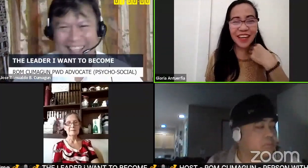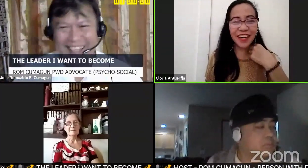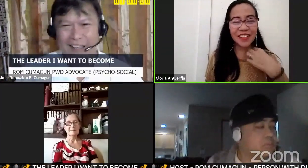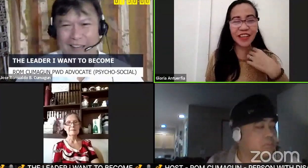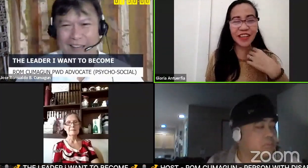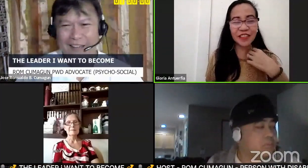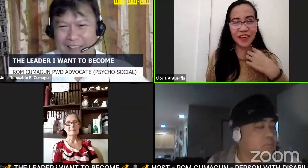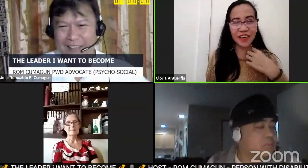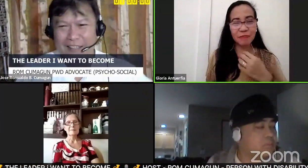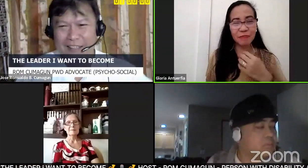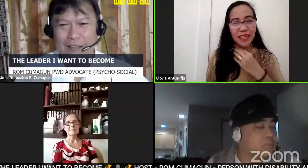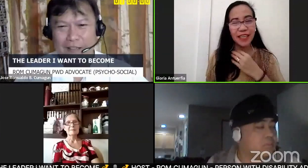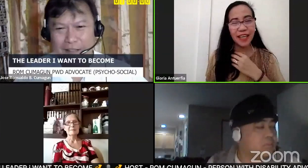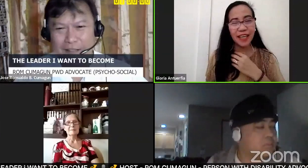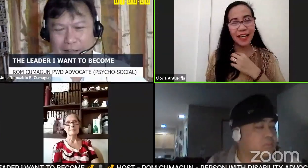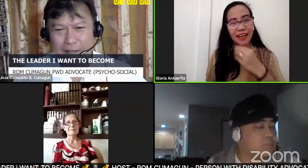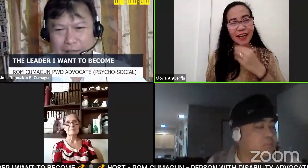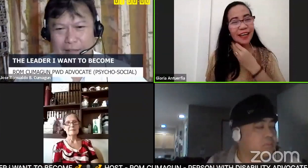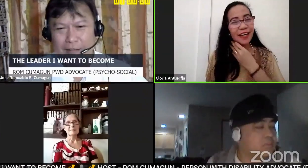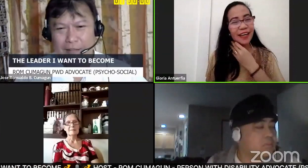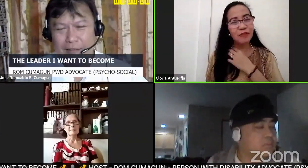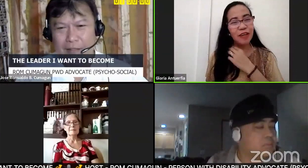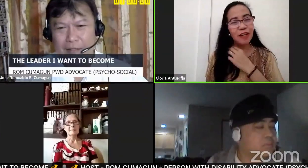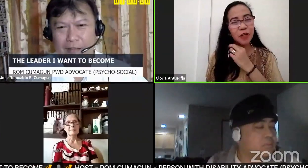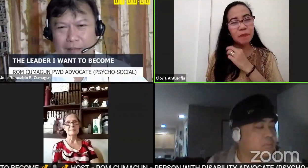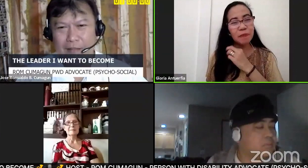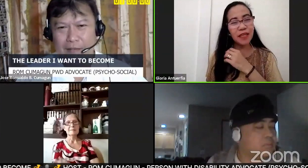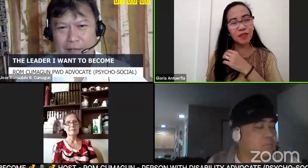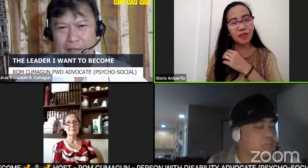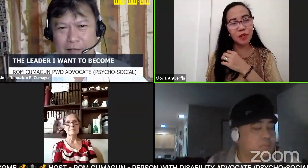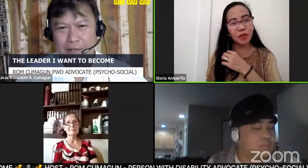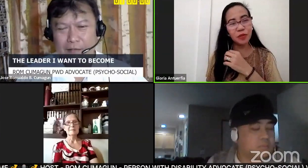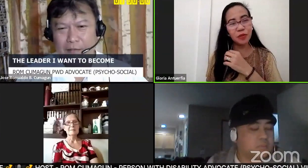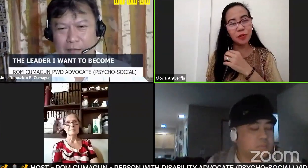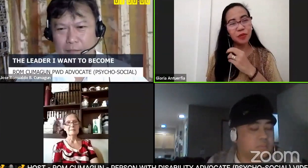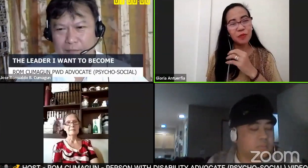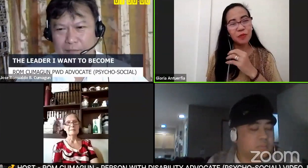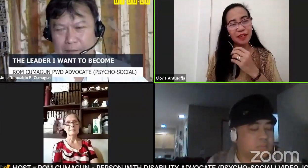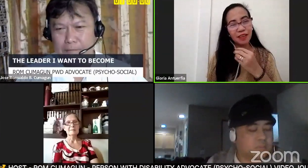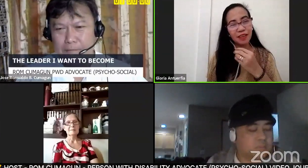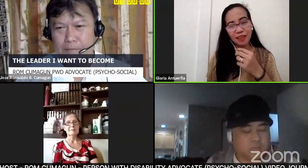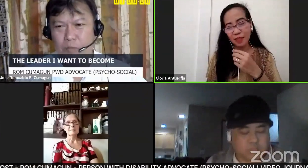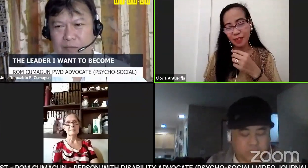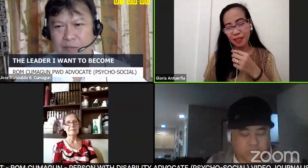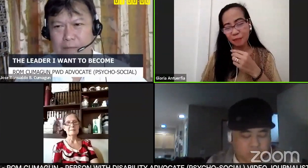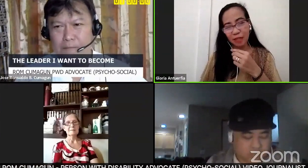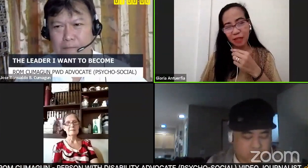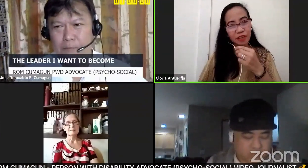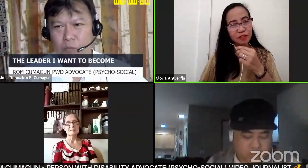Hello, friends on FB. I would like to appeal to you, yung